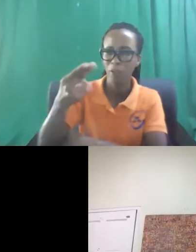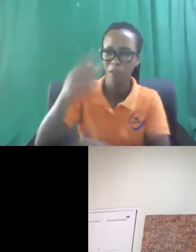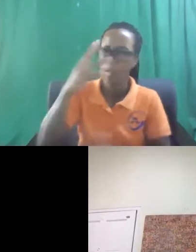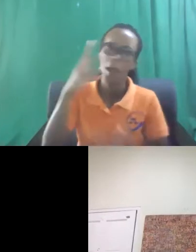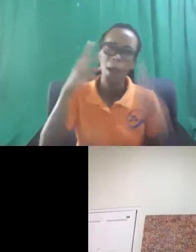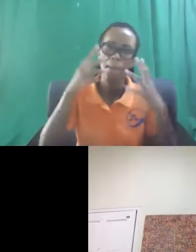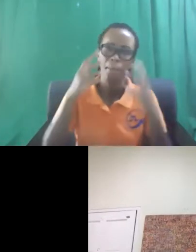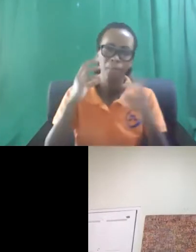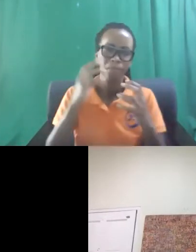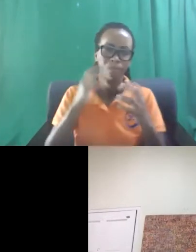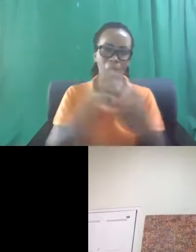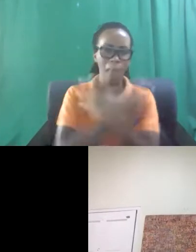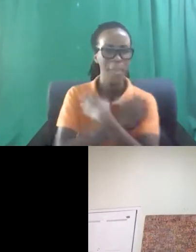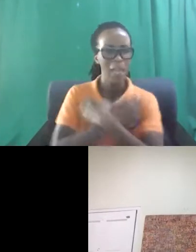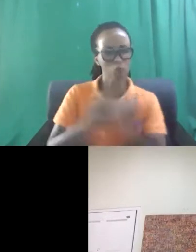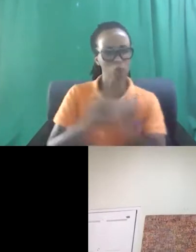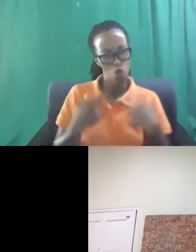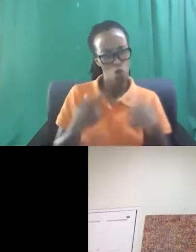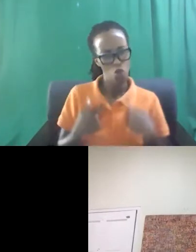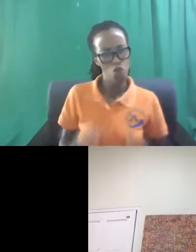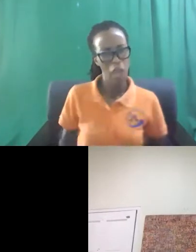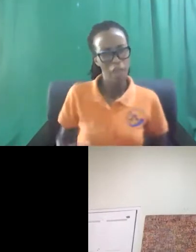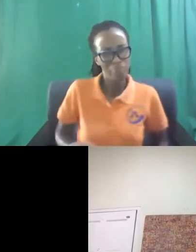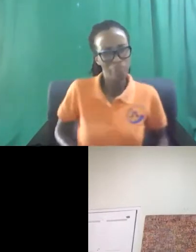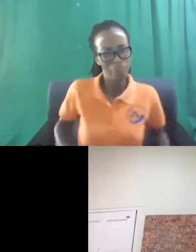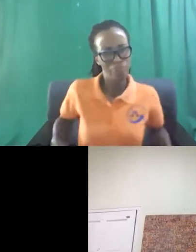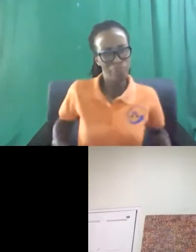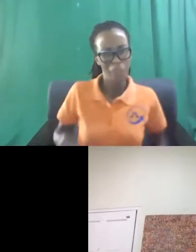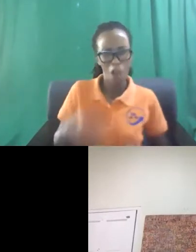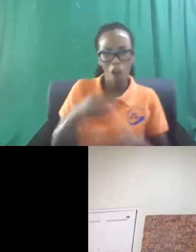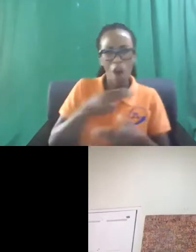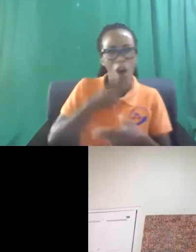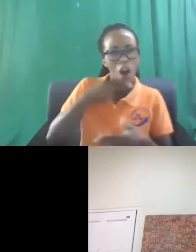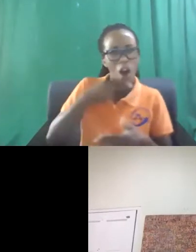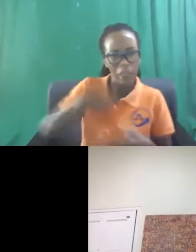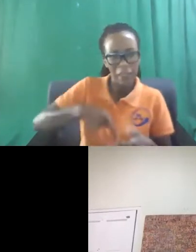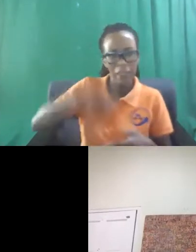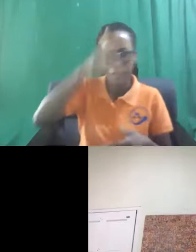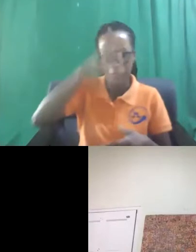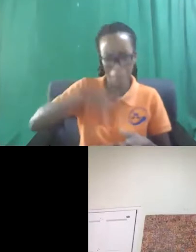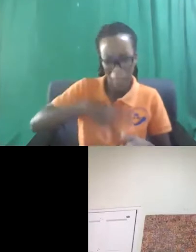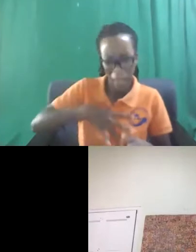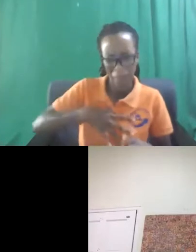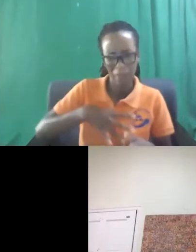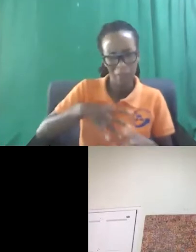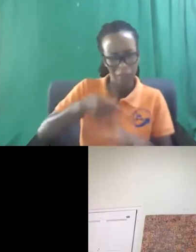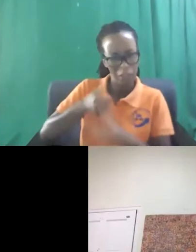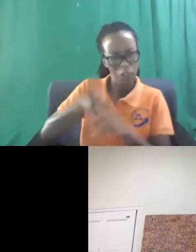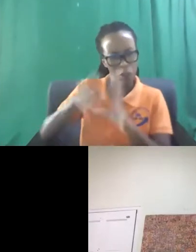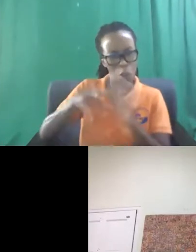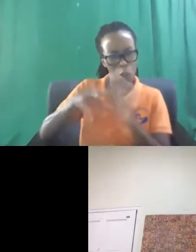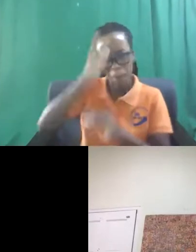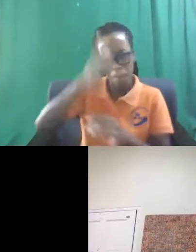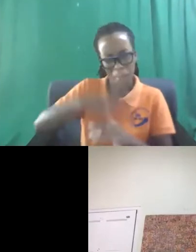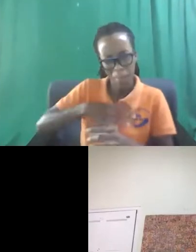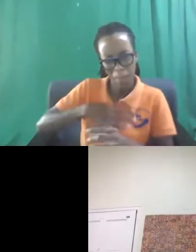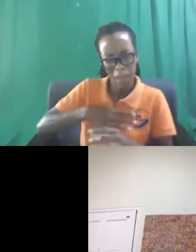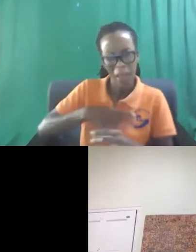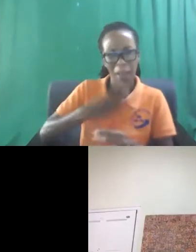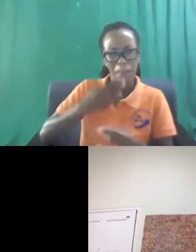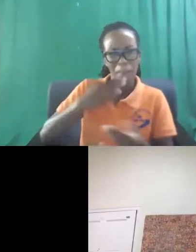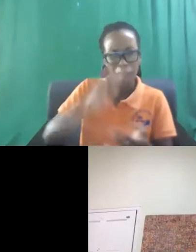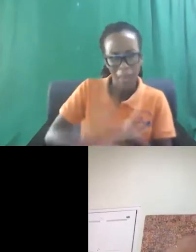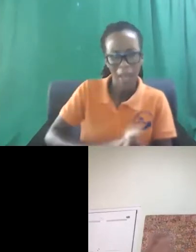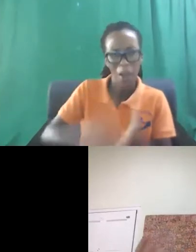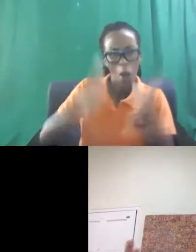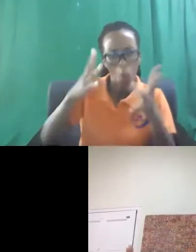this bad man, bad King John, and all he wanted for Christmas was a big red India rubber ball.